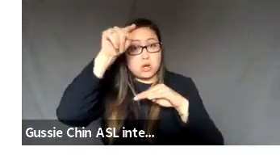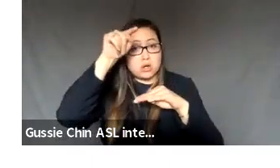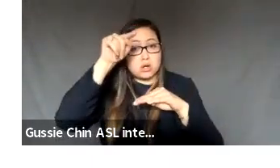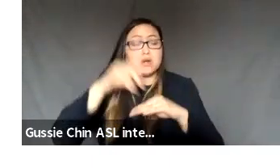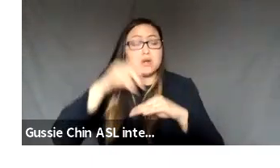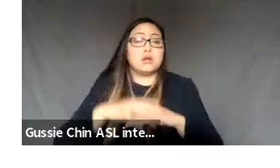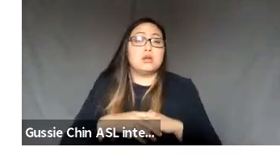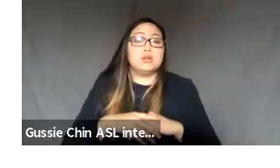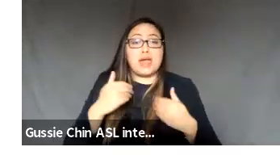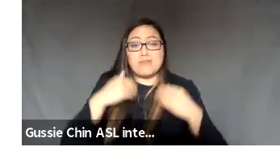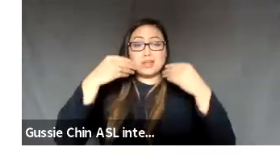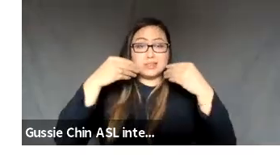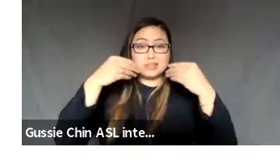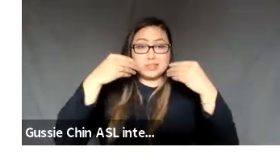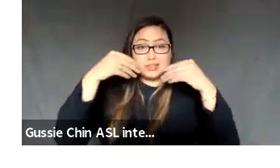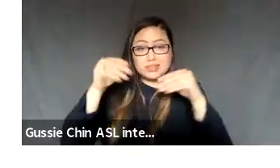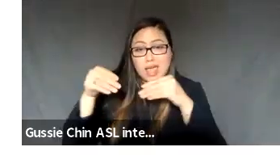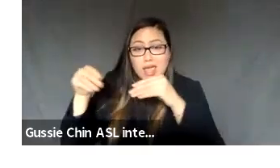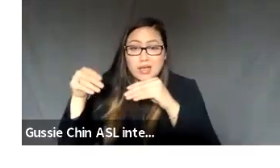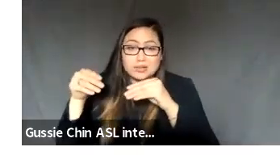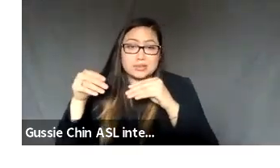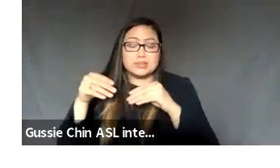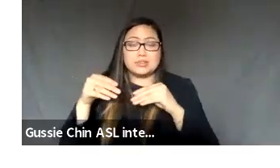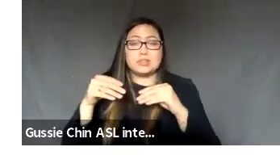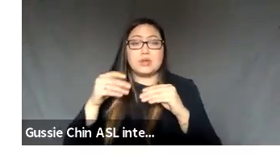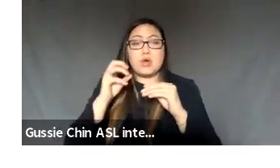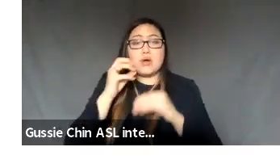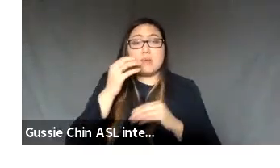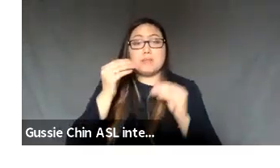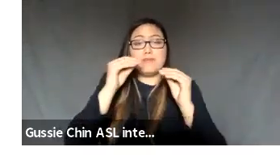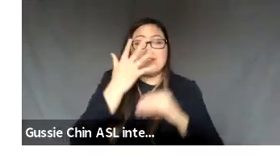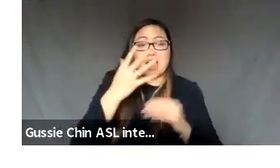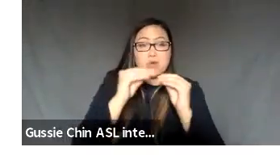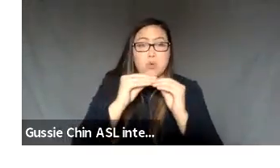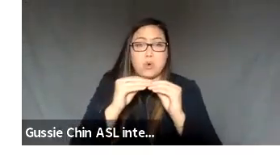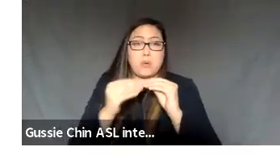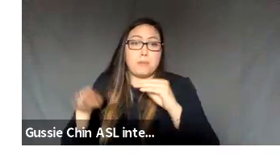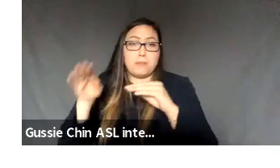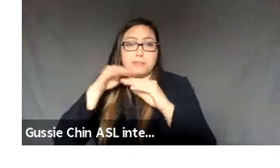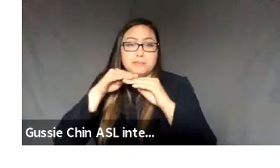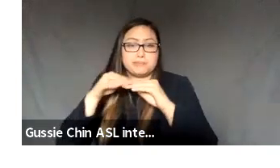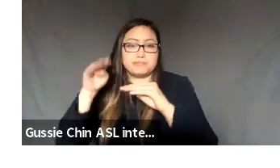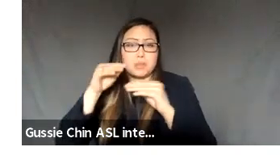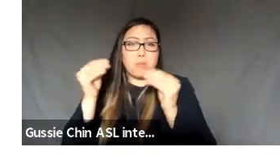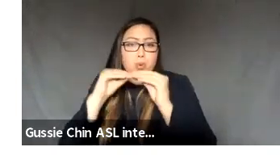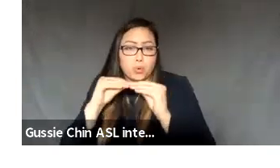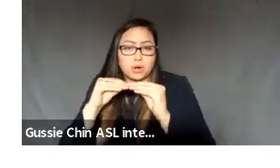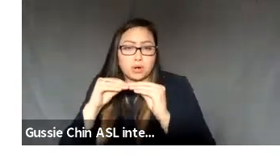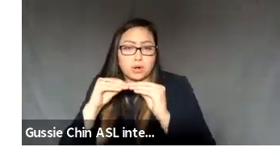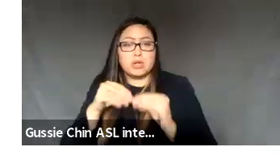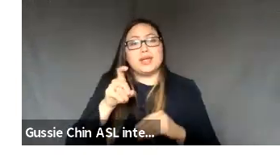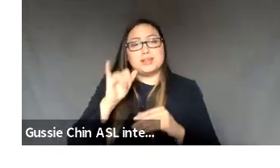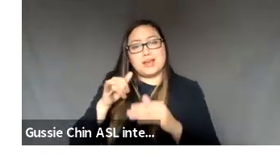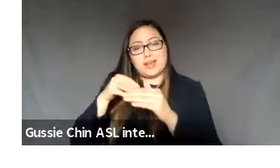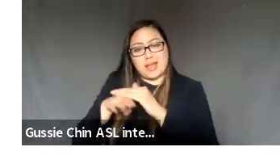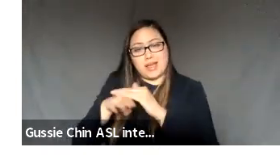5 or more scattered to different stories, you will need vertical access in order to serve those particular